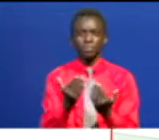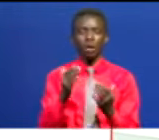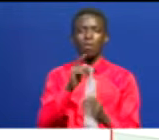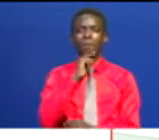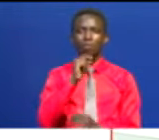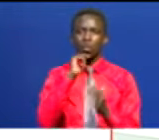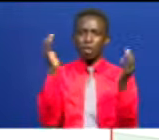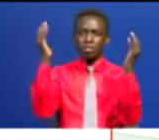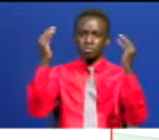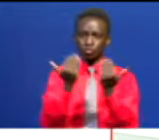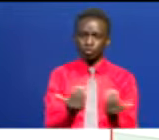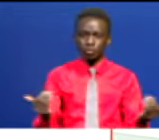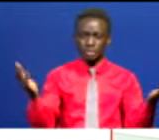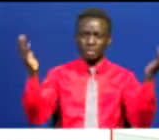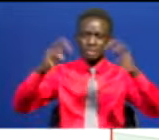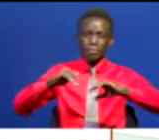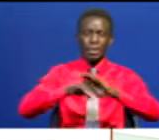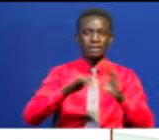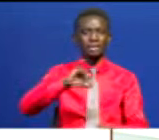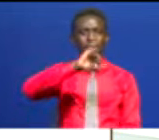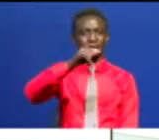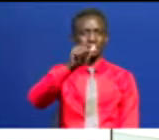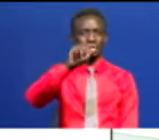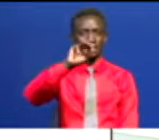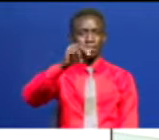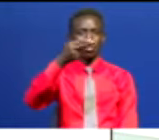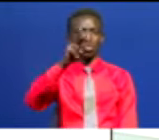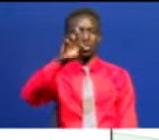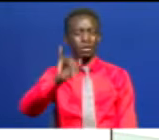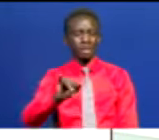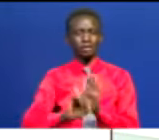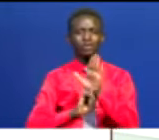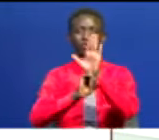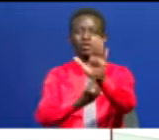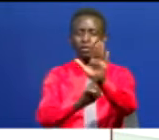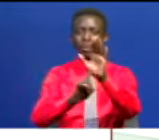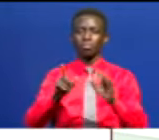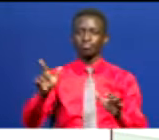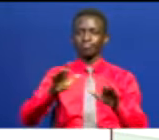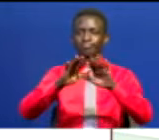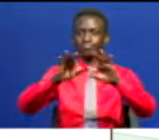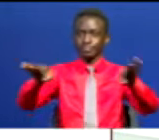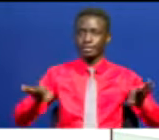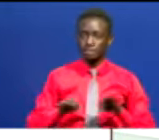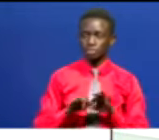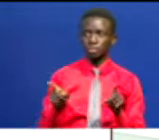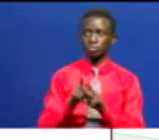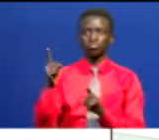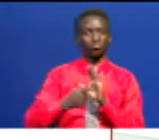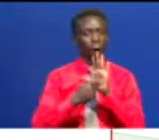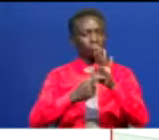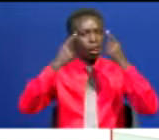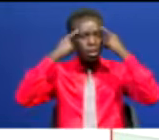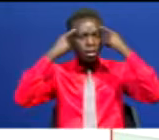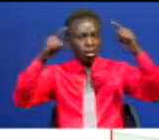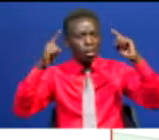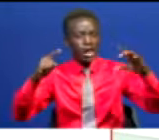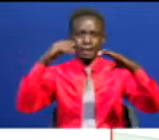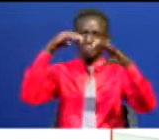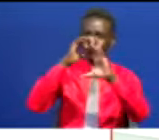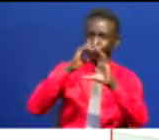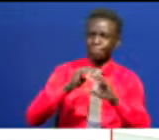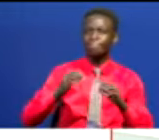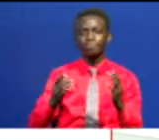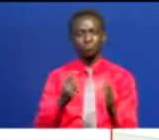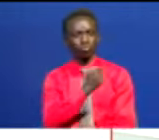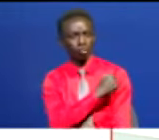Jamhuri Showground in Nairobi County. The launch follows a successful screening of the addicts in various parts of Nairobi